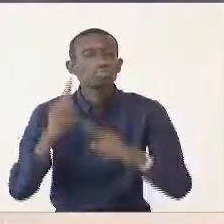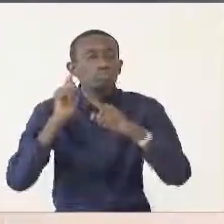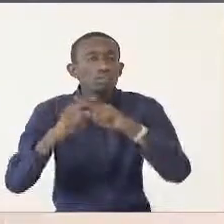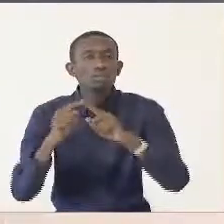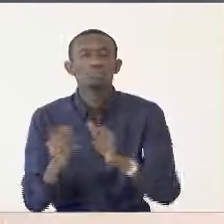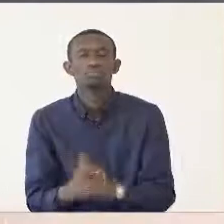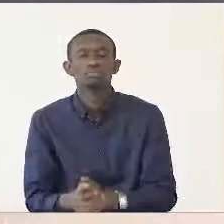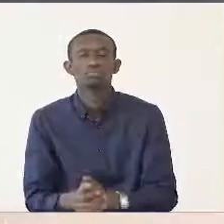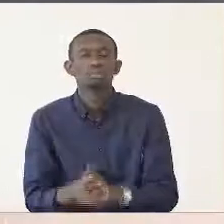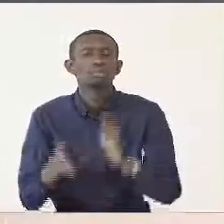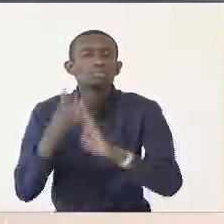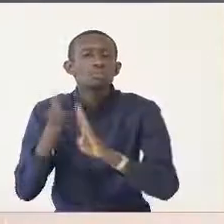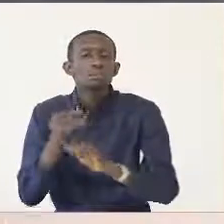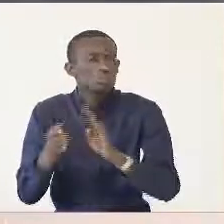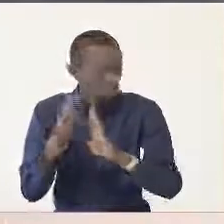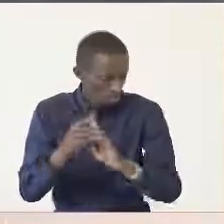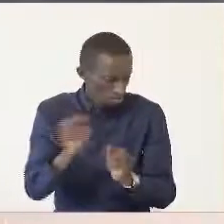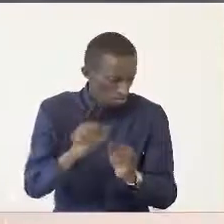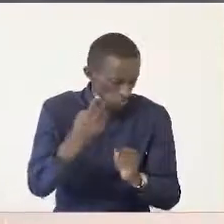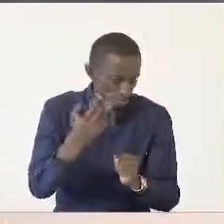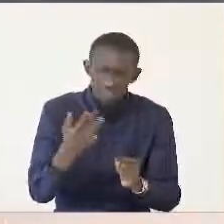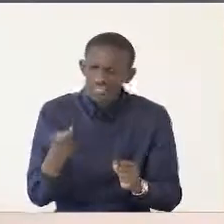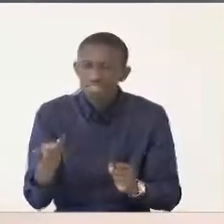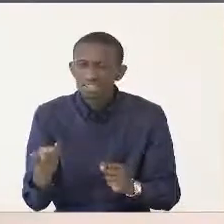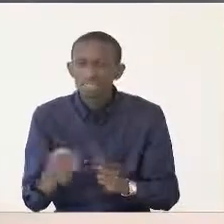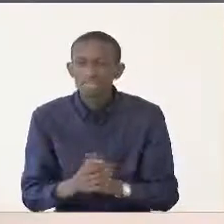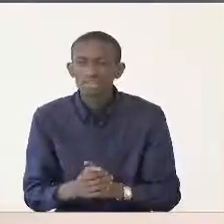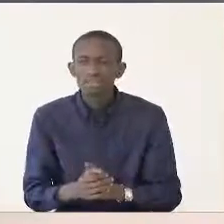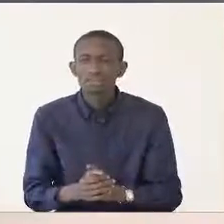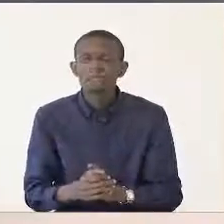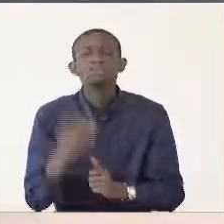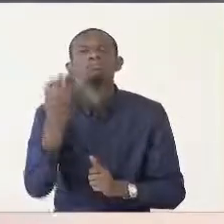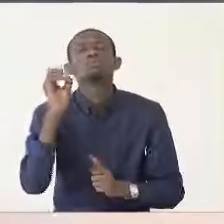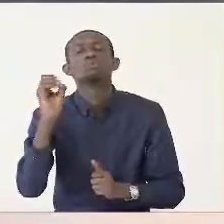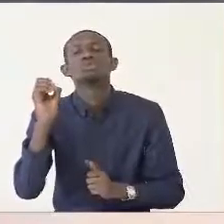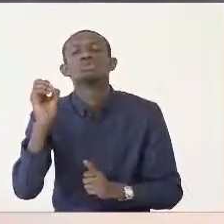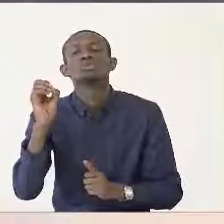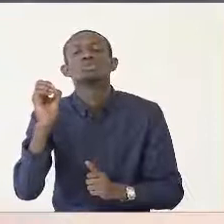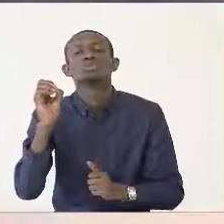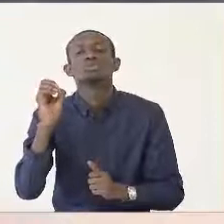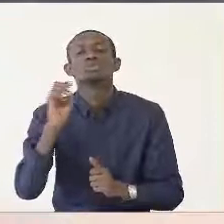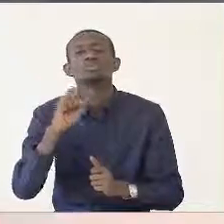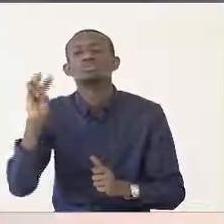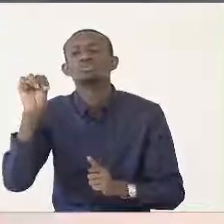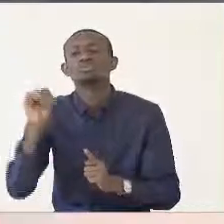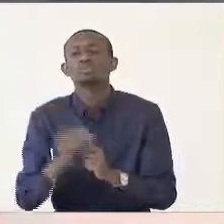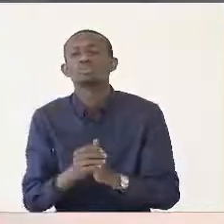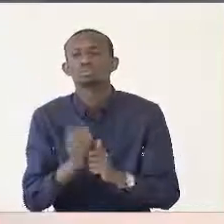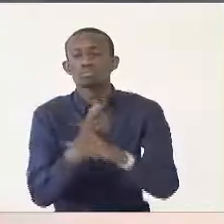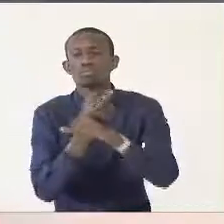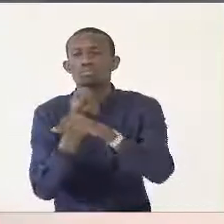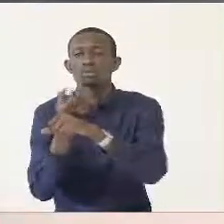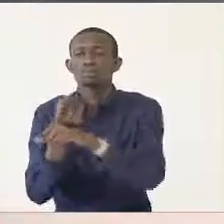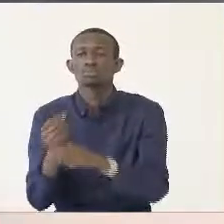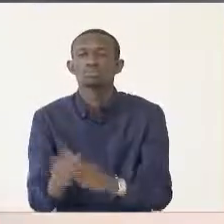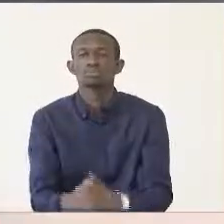the speed. The speed of the second car is 30. This is 30. And